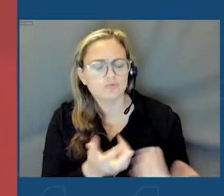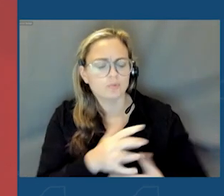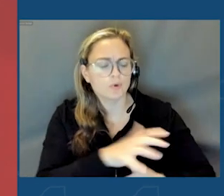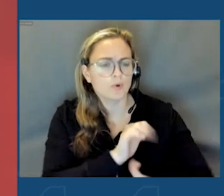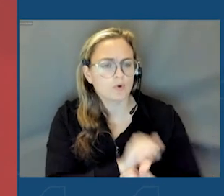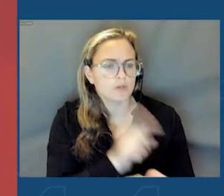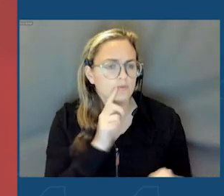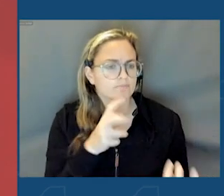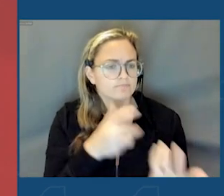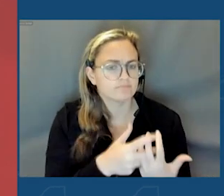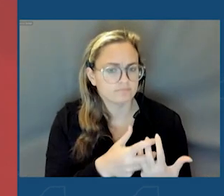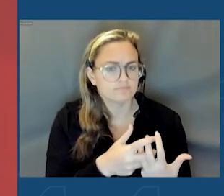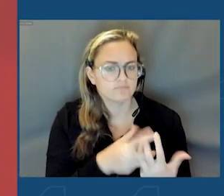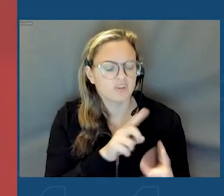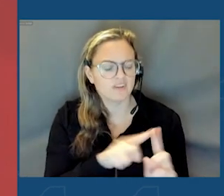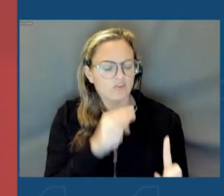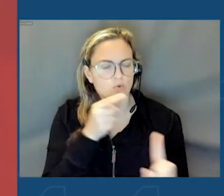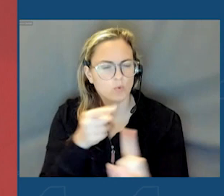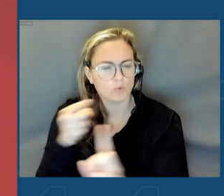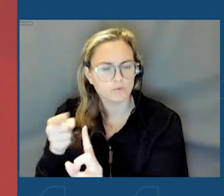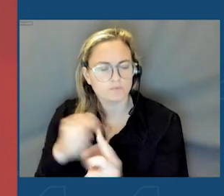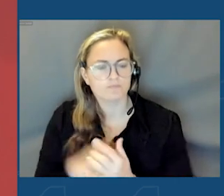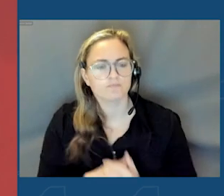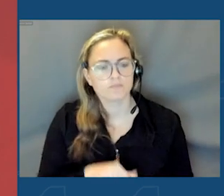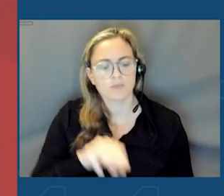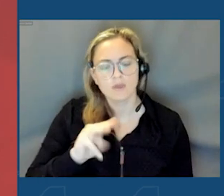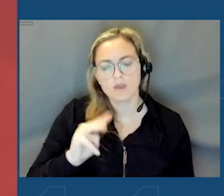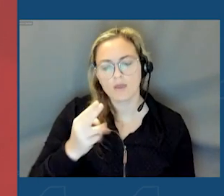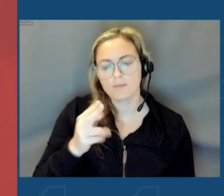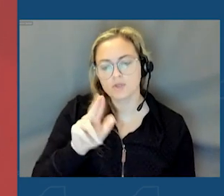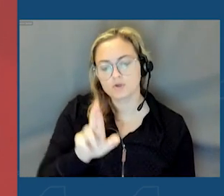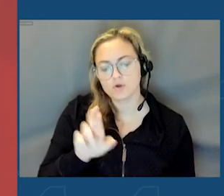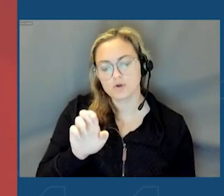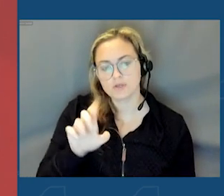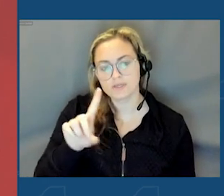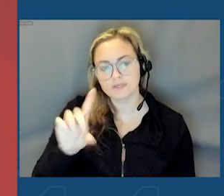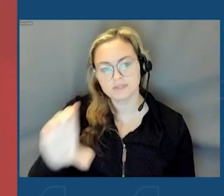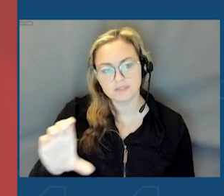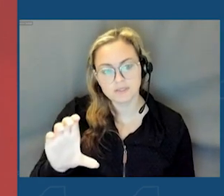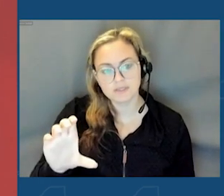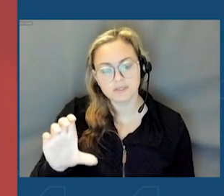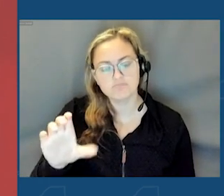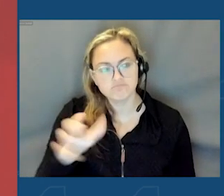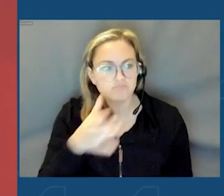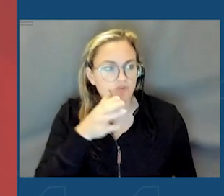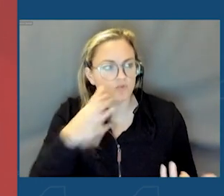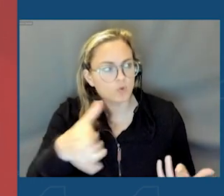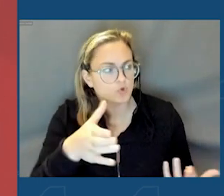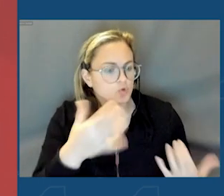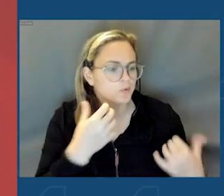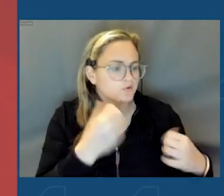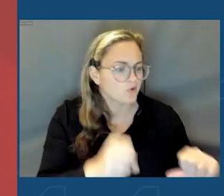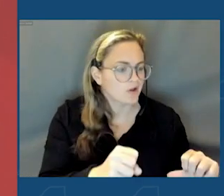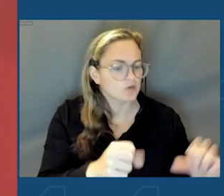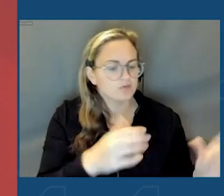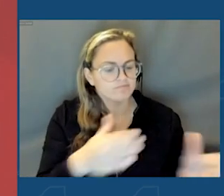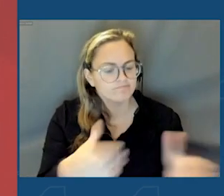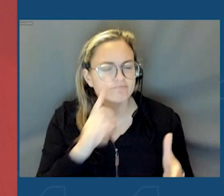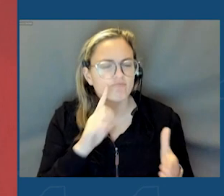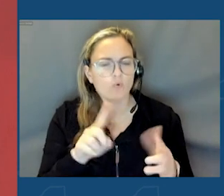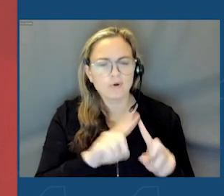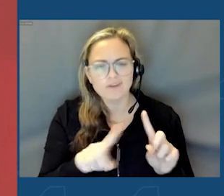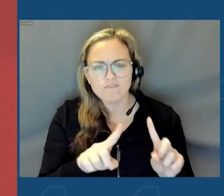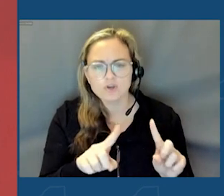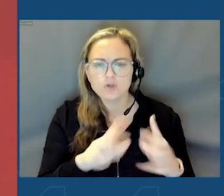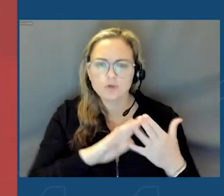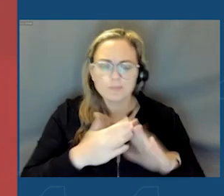economic development goals. The MHREDC regional strategy imagines a future that includes dynamic community centers featuring